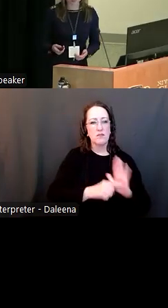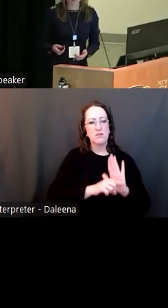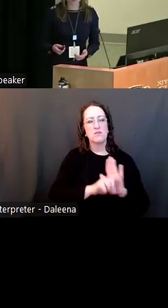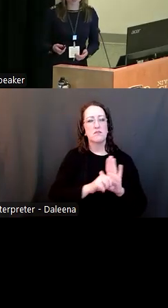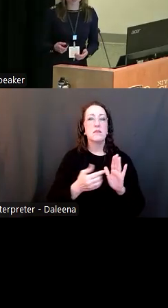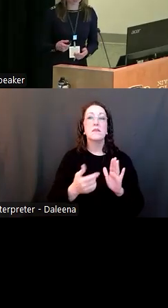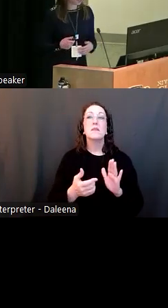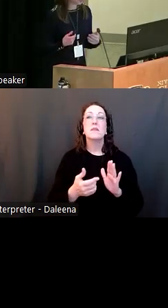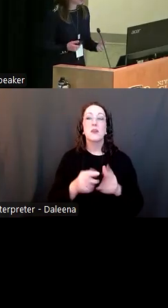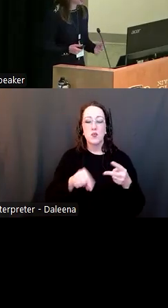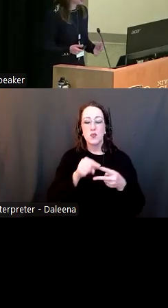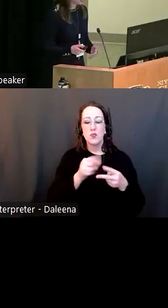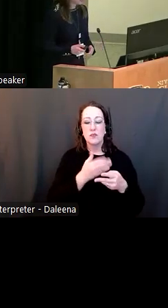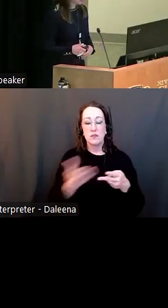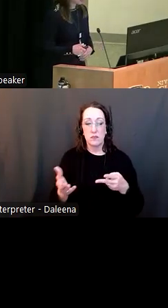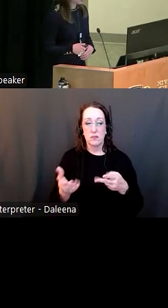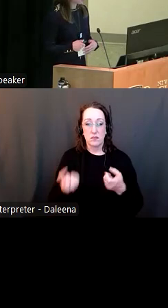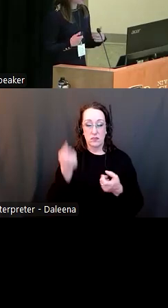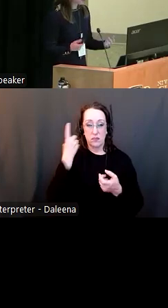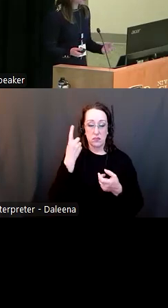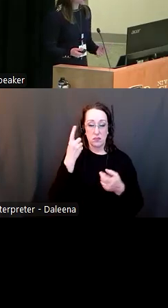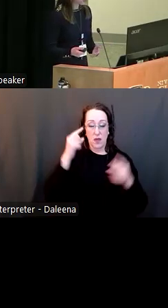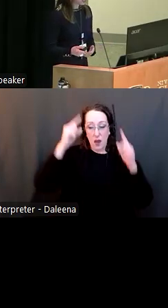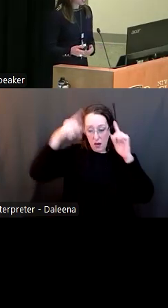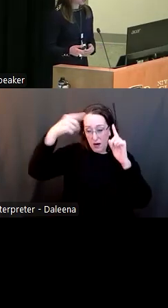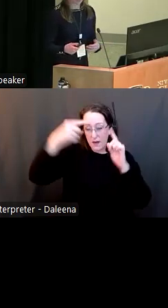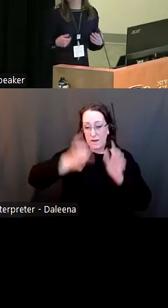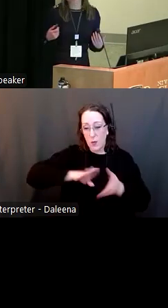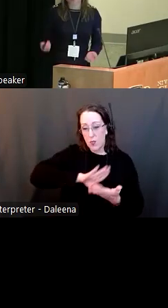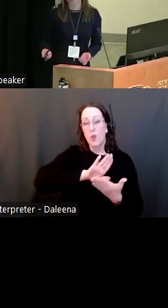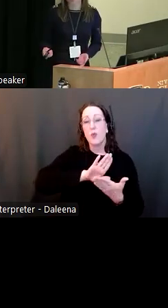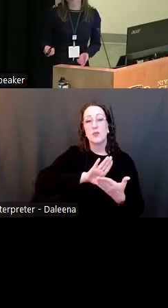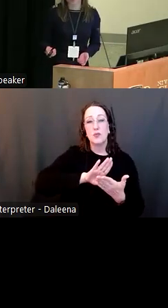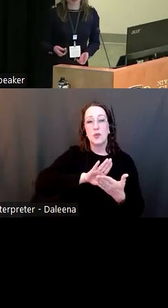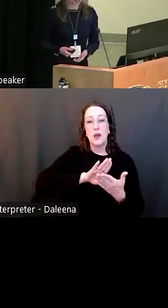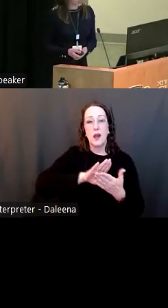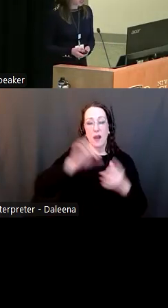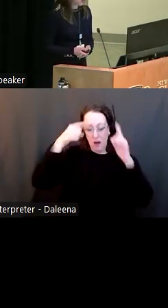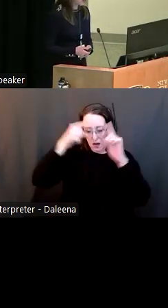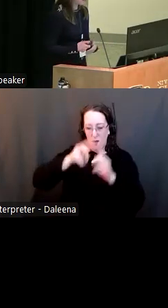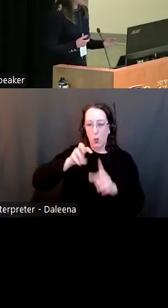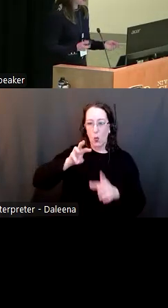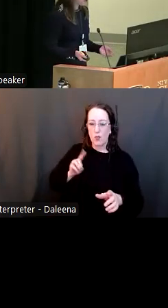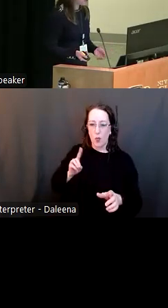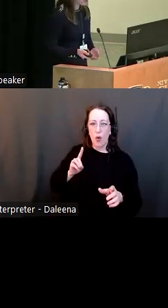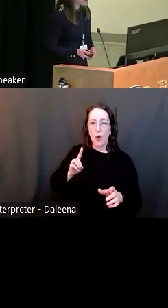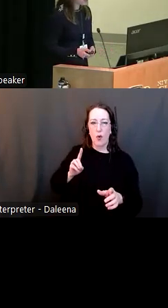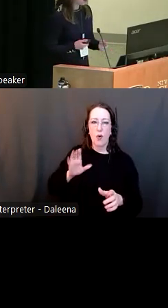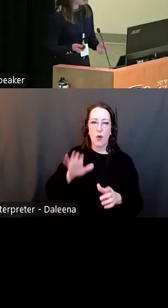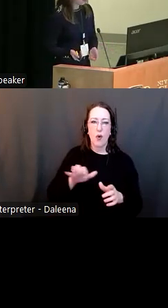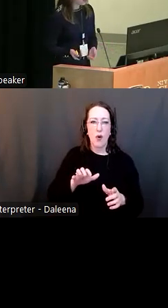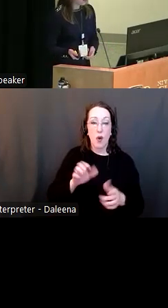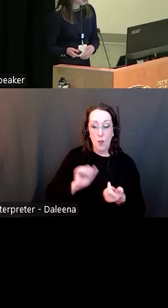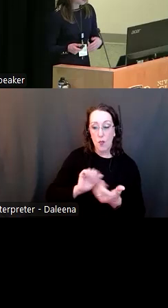that allows us to understand cognitive approach and cognitive withdrawal. Cognitive approach being